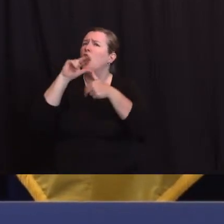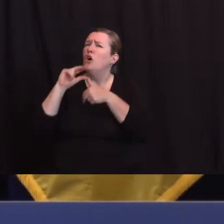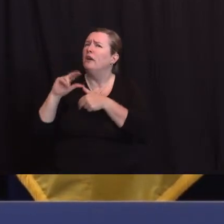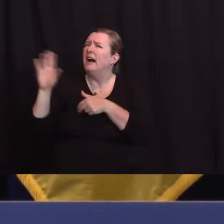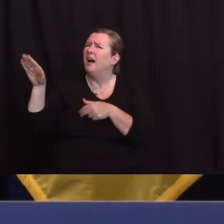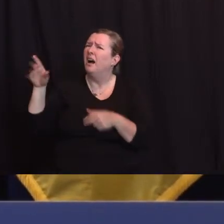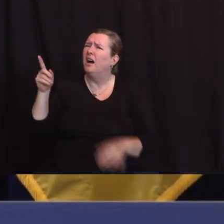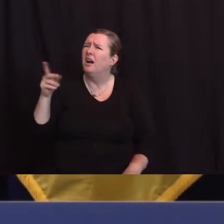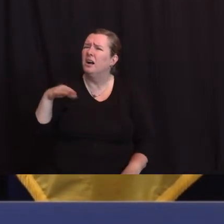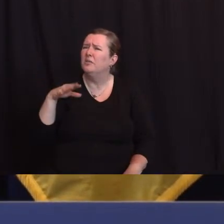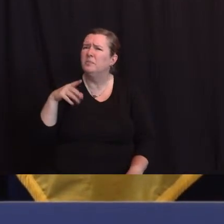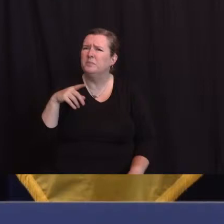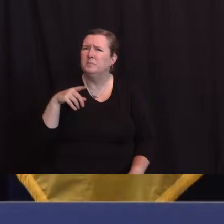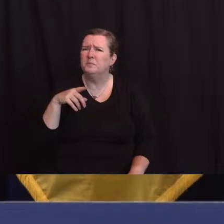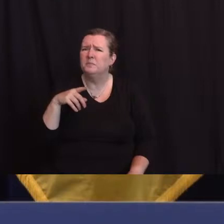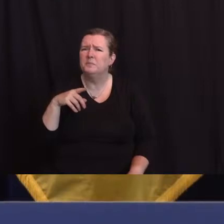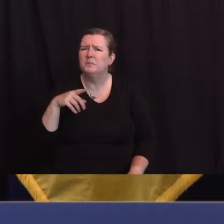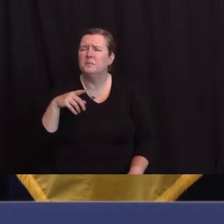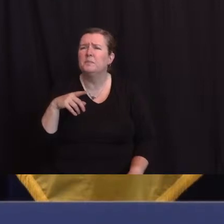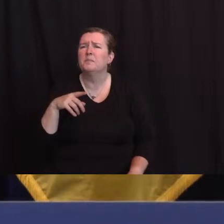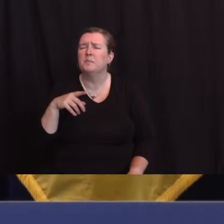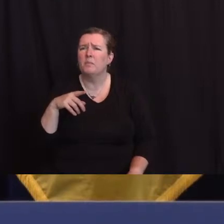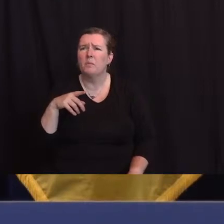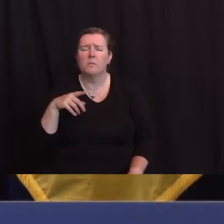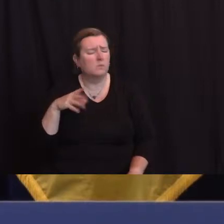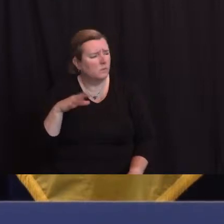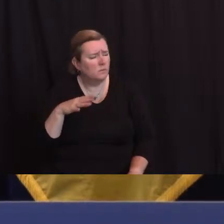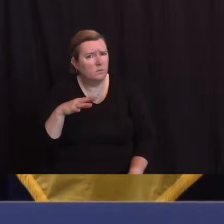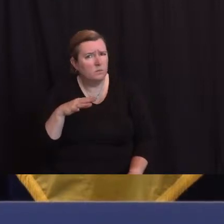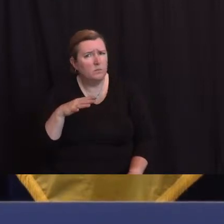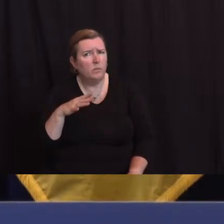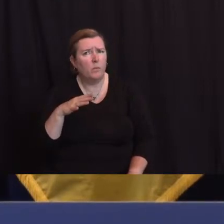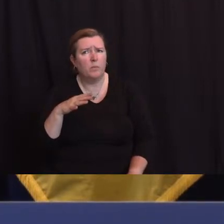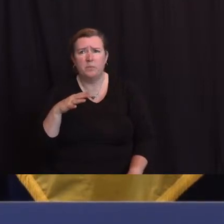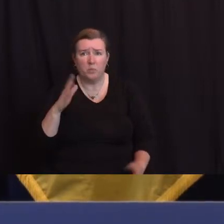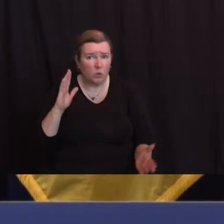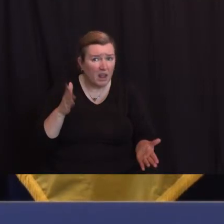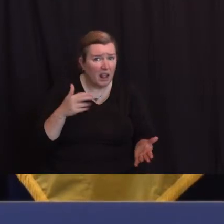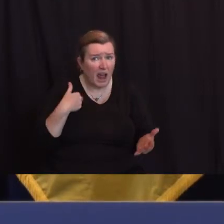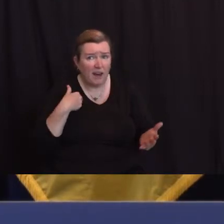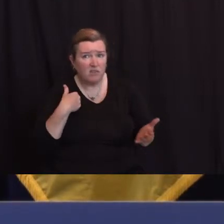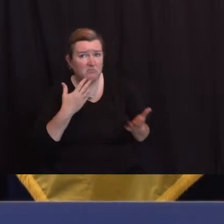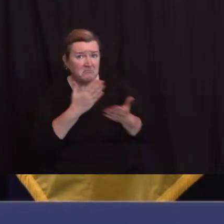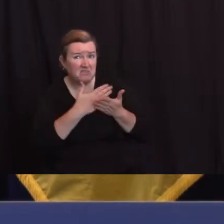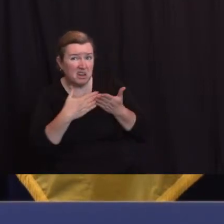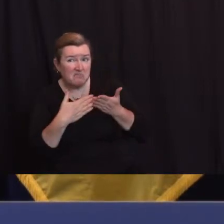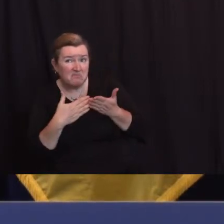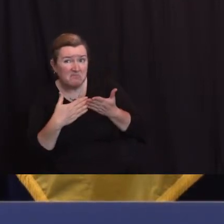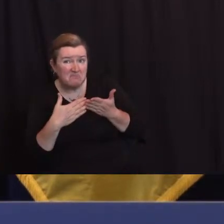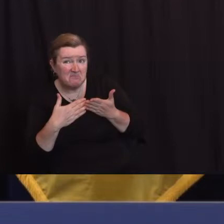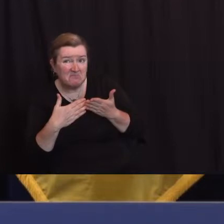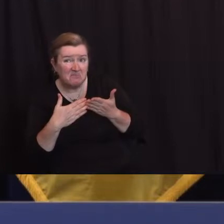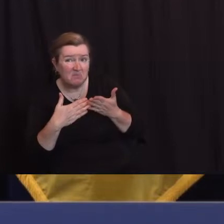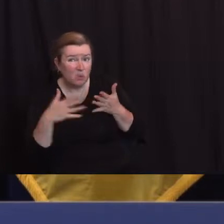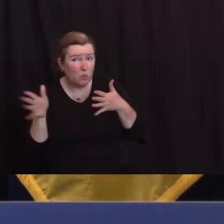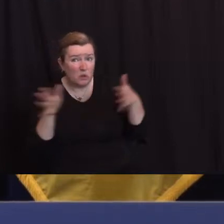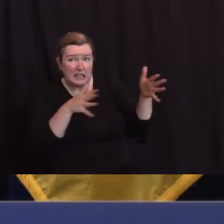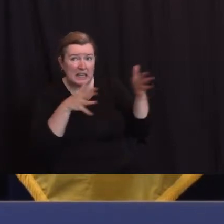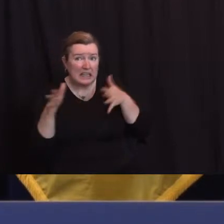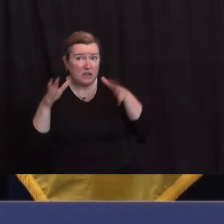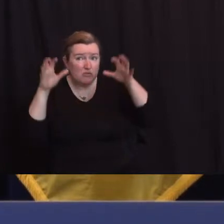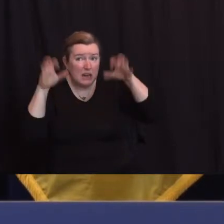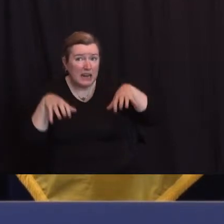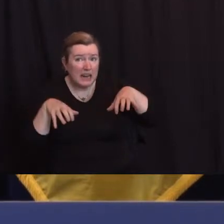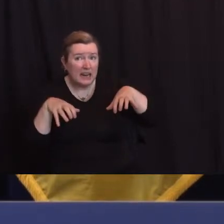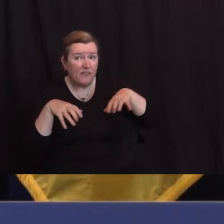say, as of this gathering, we'll get some collateral wind and rain, but